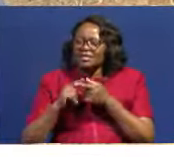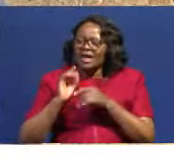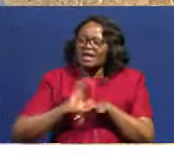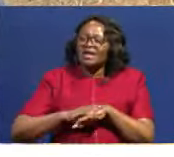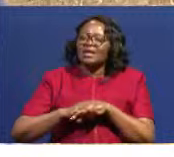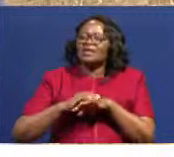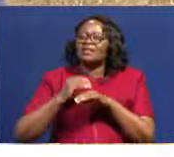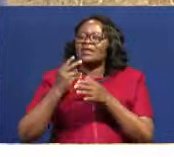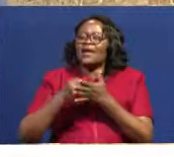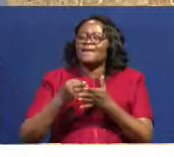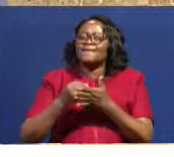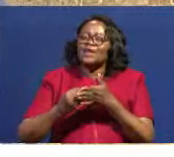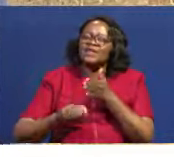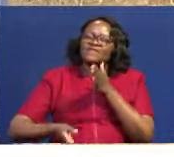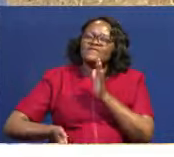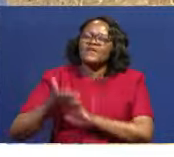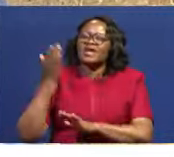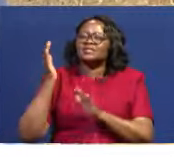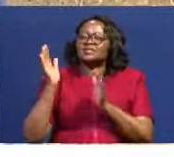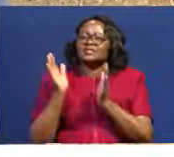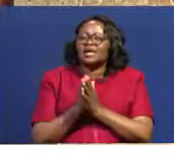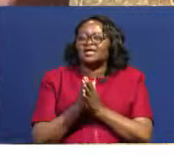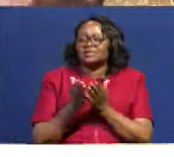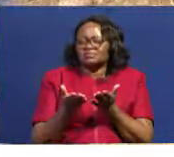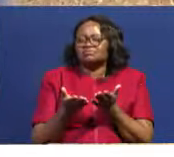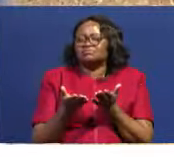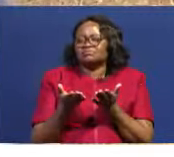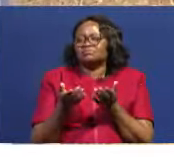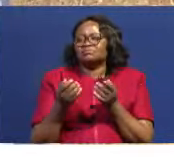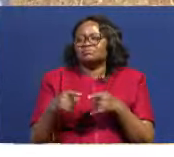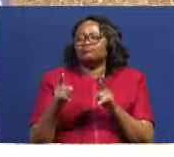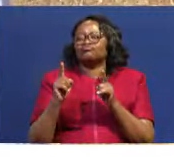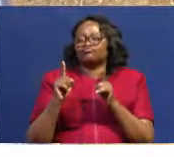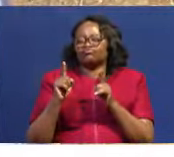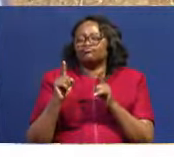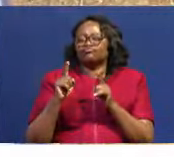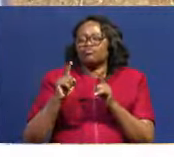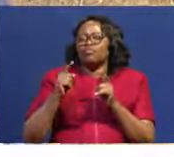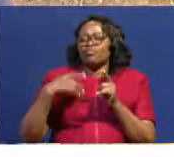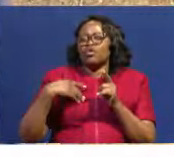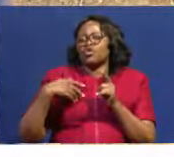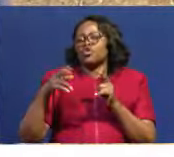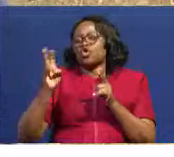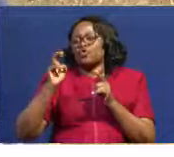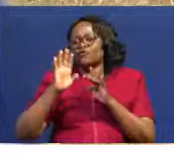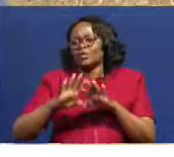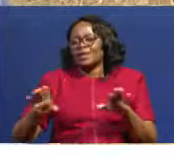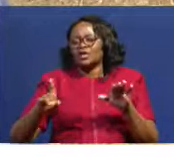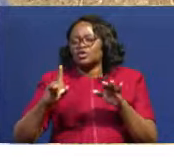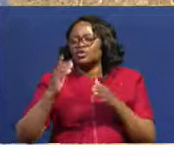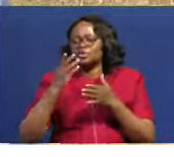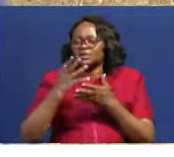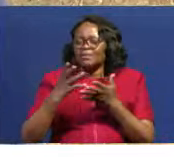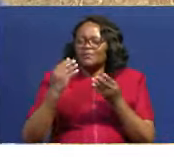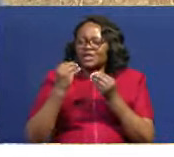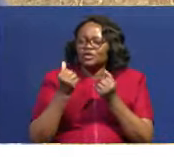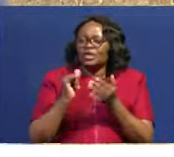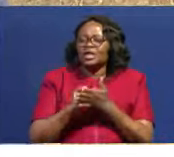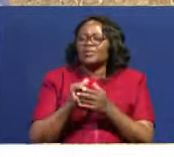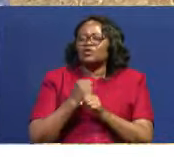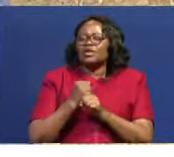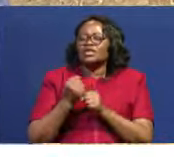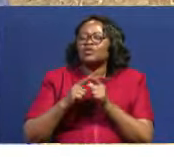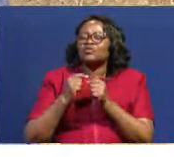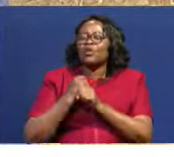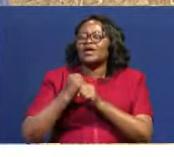money almost instantly as the one of their houses is left now getting the market. So those are some of the interventions that you're also working closely with